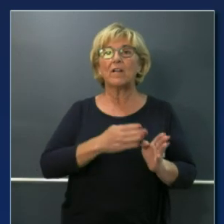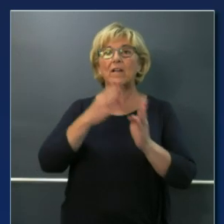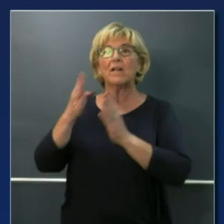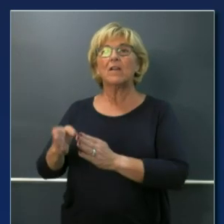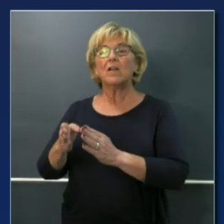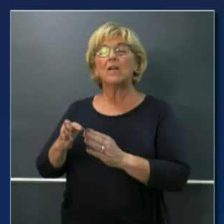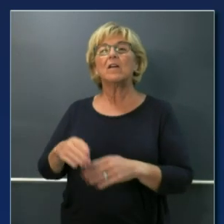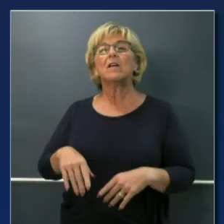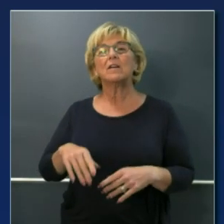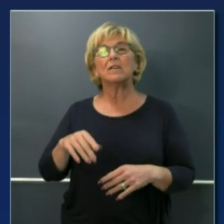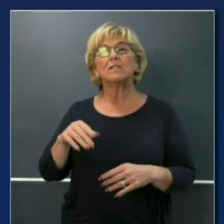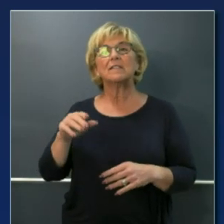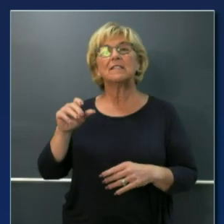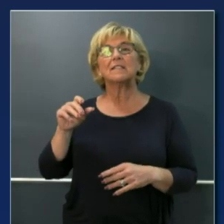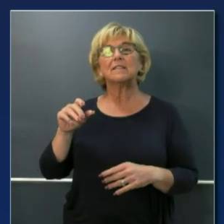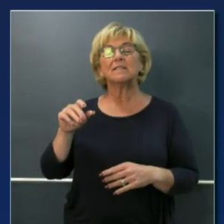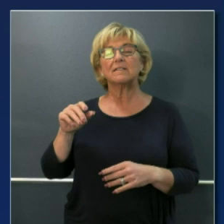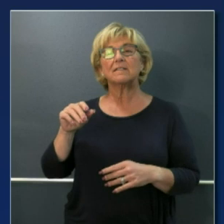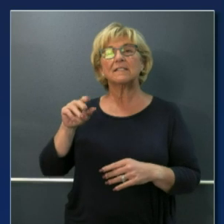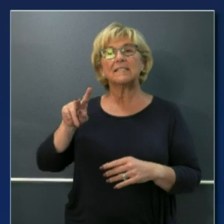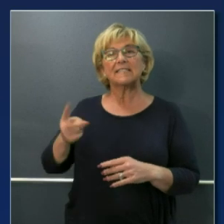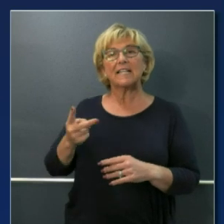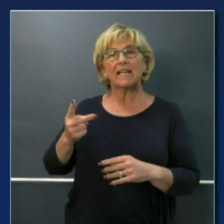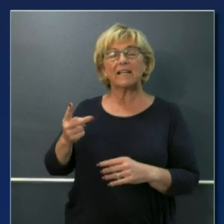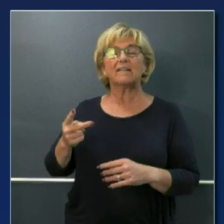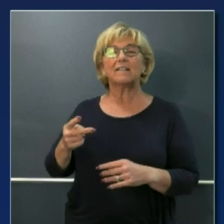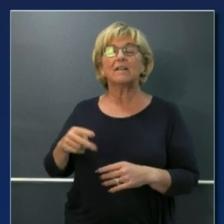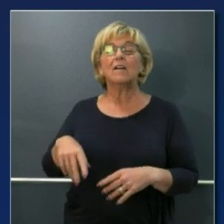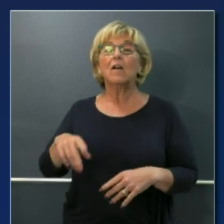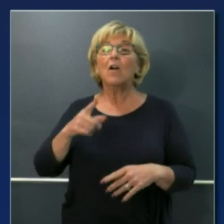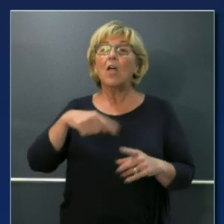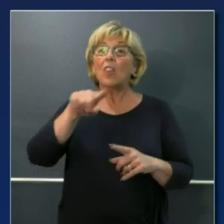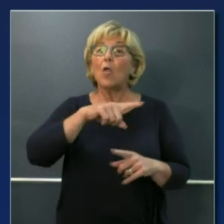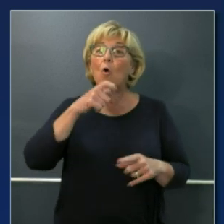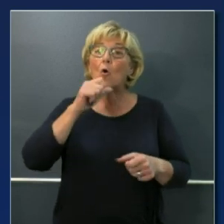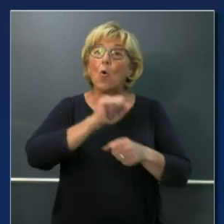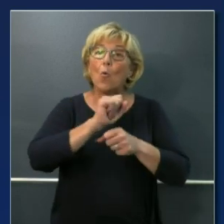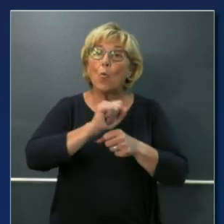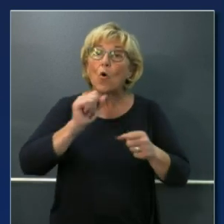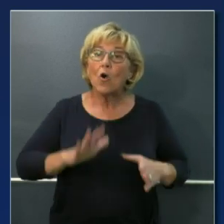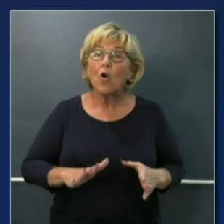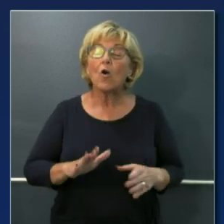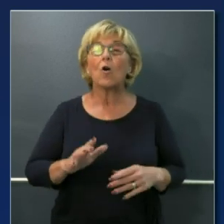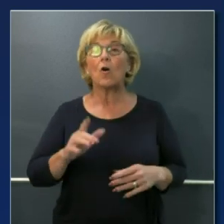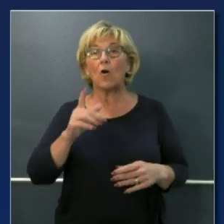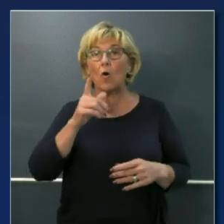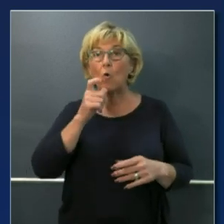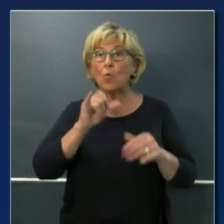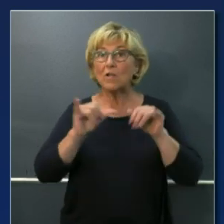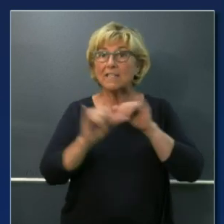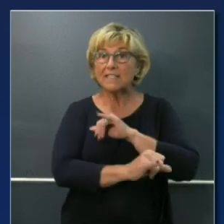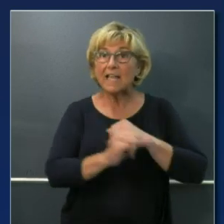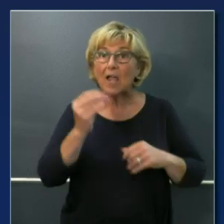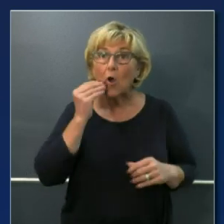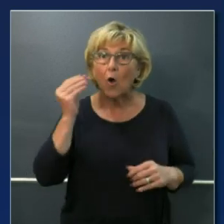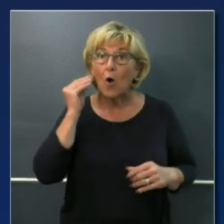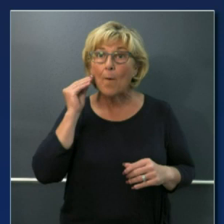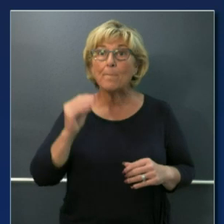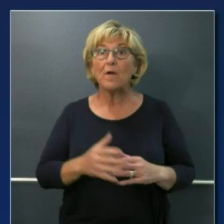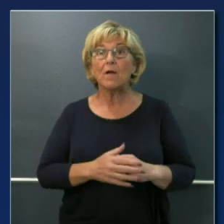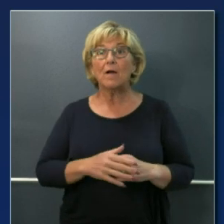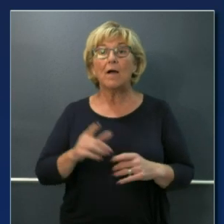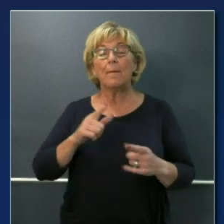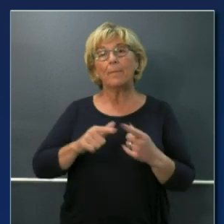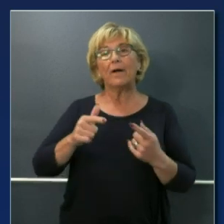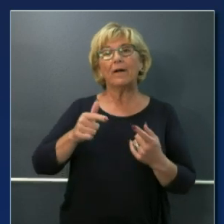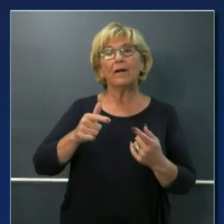essential workforce environment as safe as possible for all of those who are workers and for any of those who may be staying at home but may be